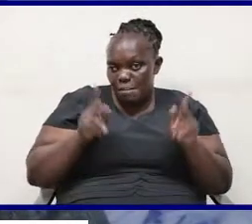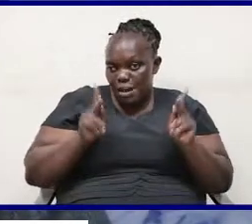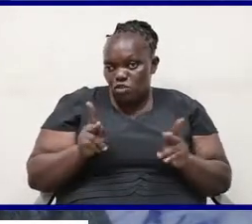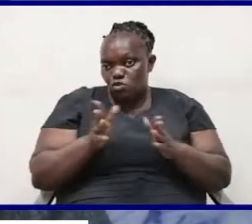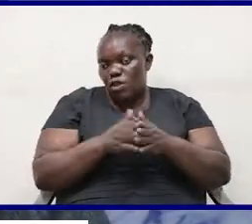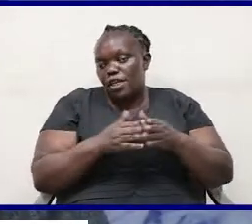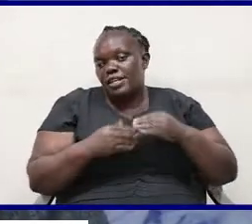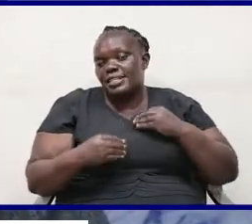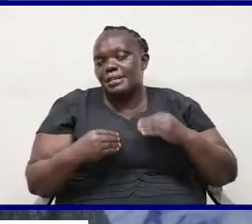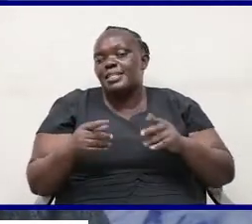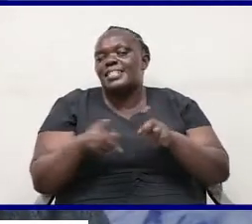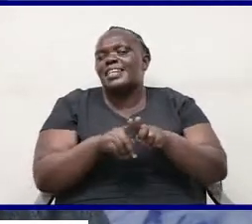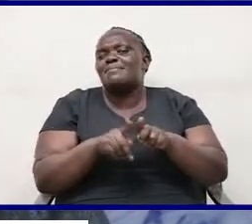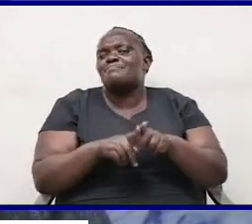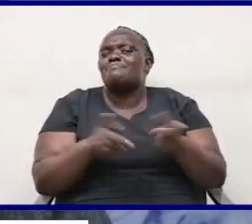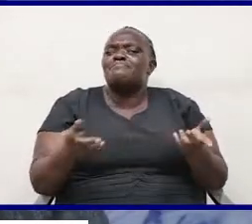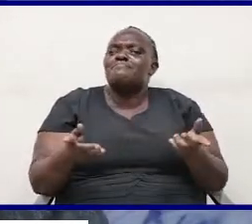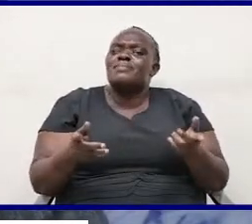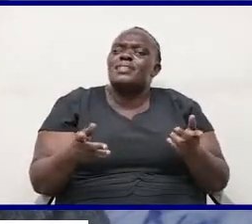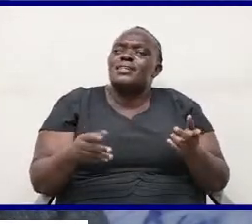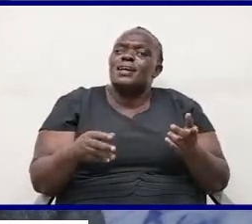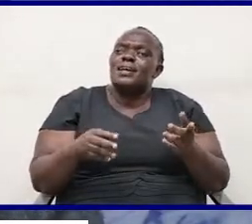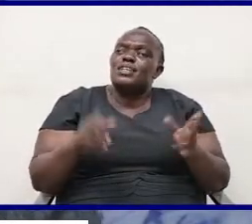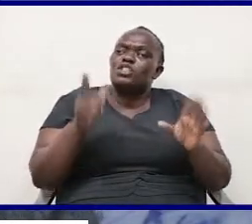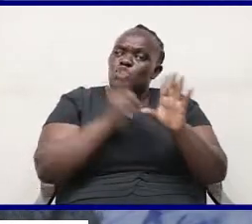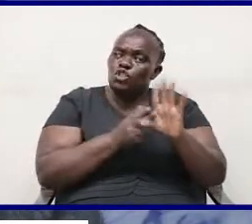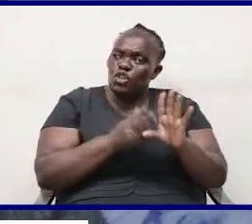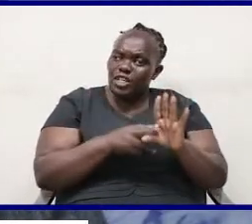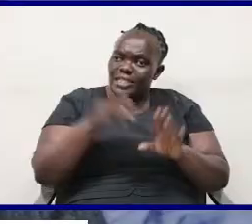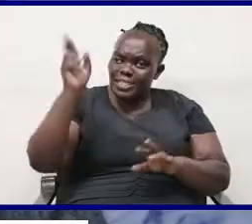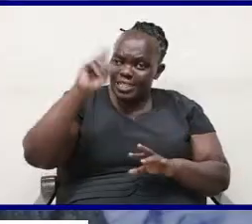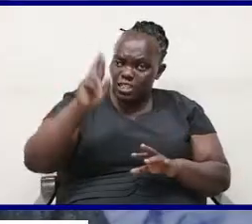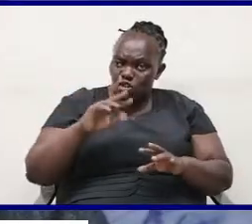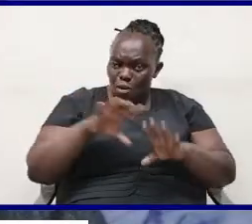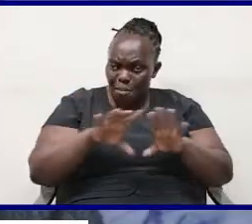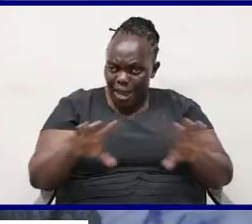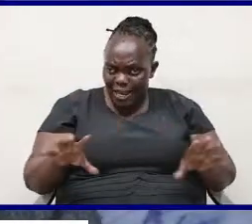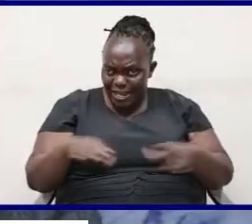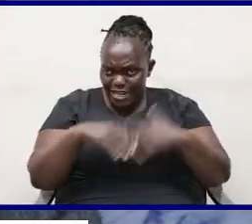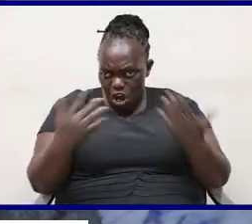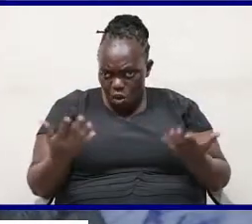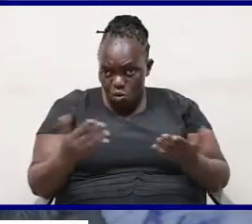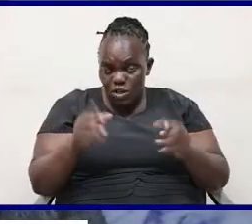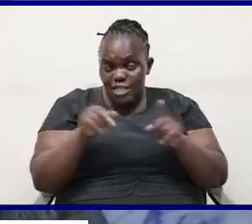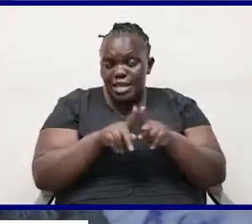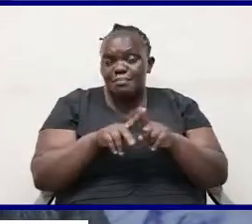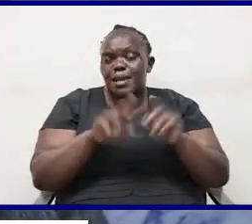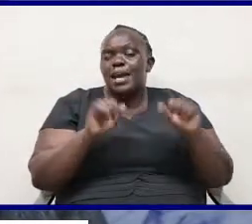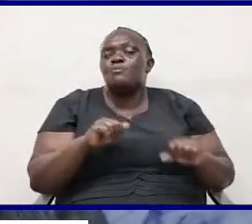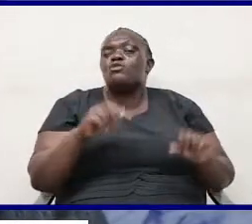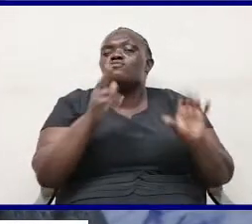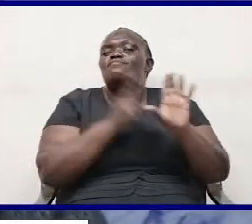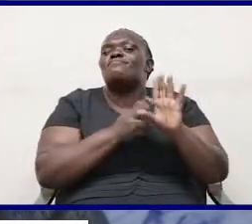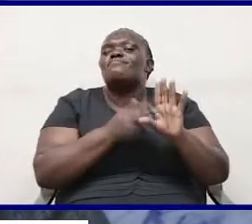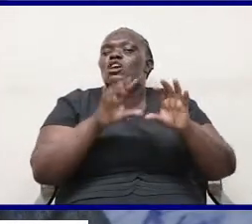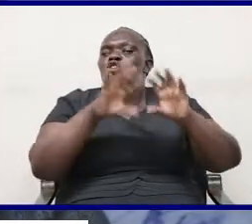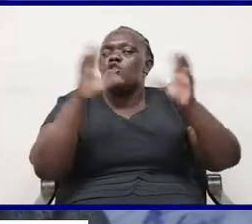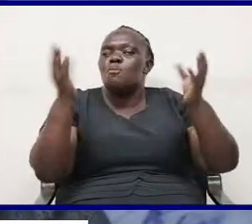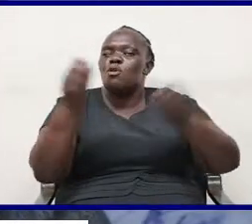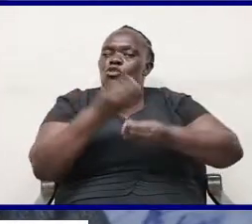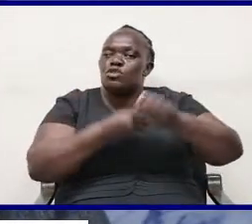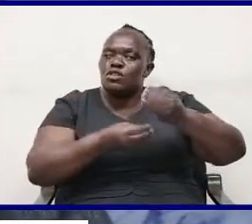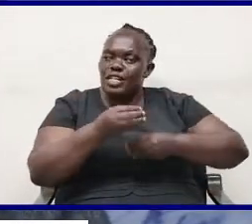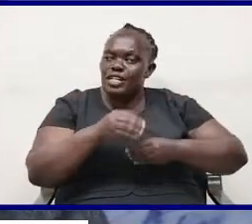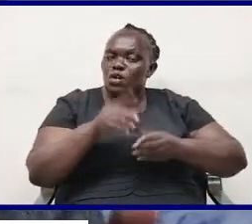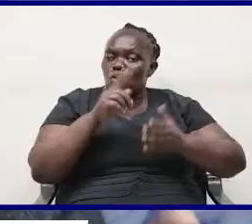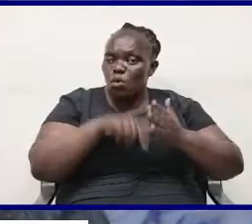with disabilities, the startups in terms of plugging into the regional markets so that then they are also able to participate in global trade?